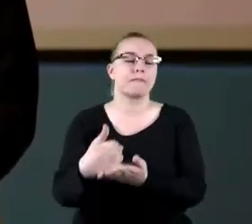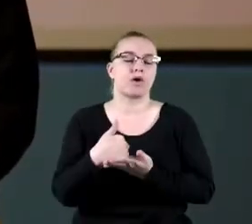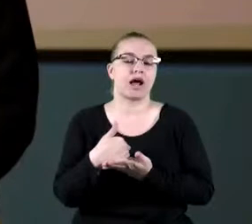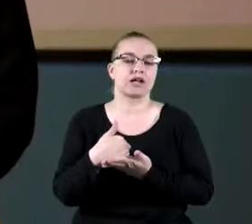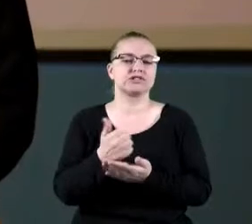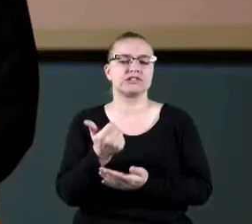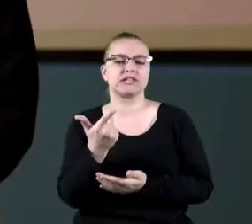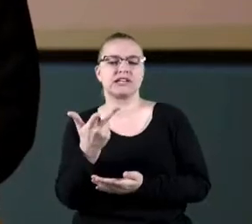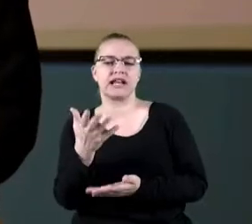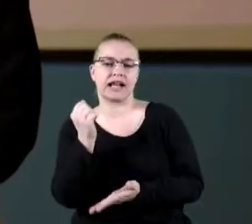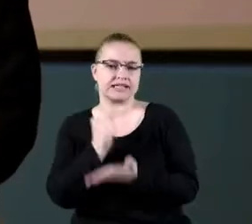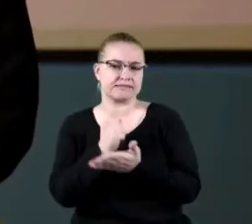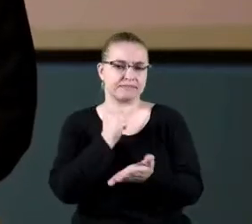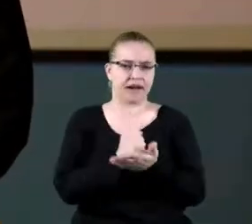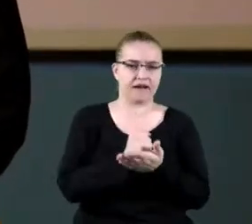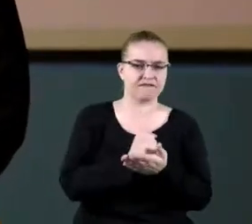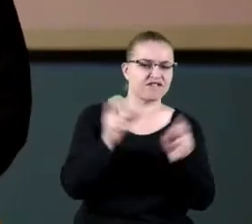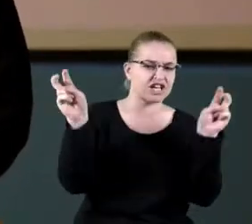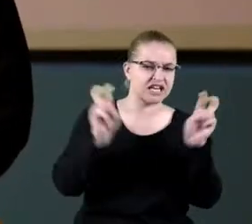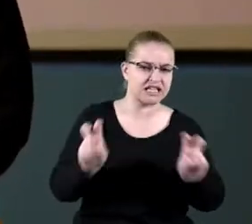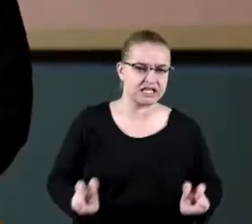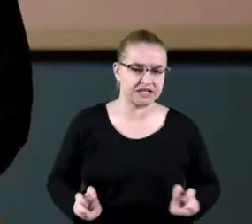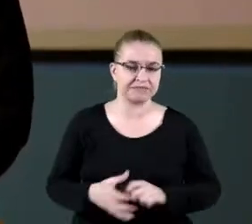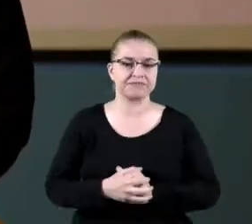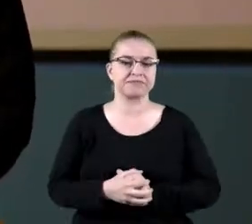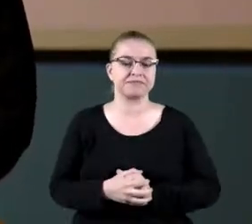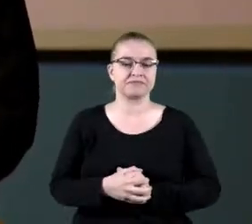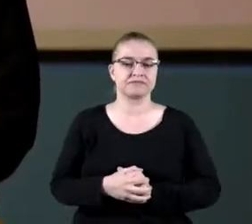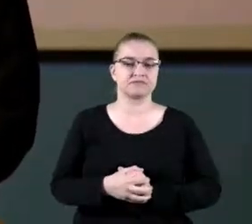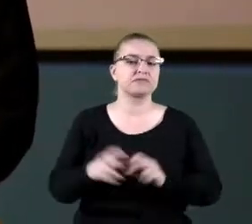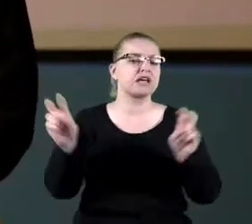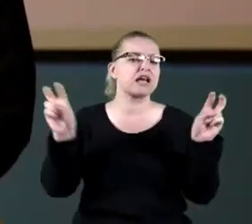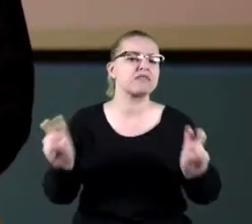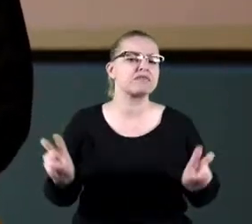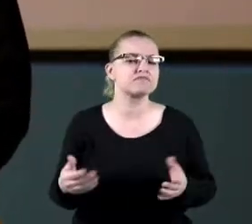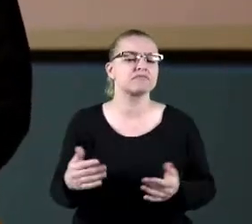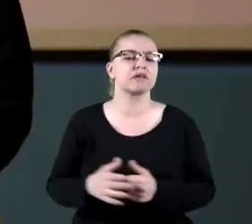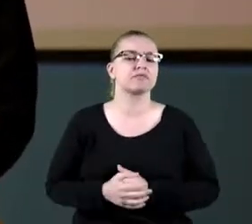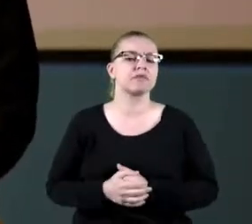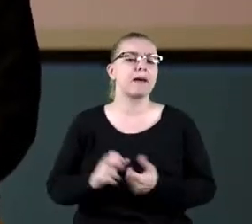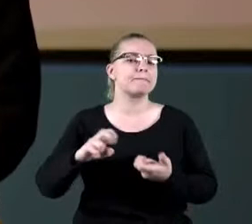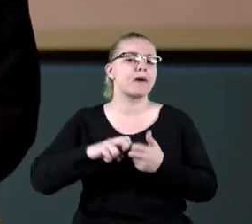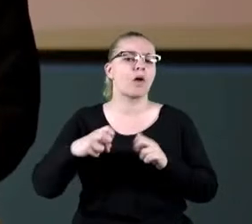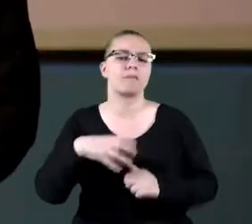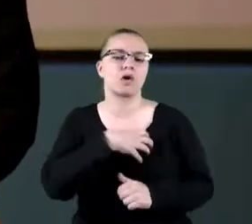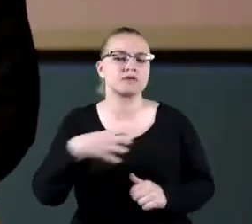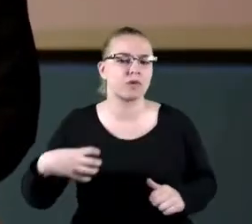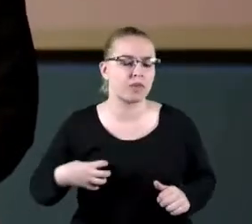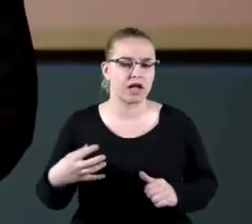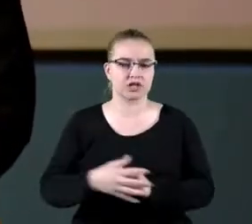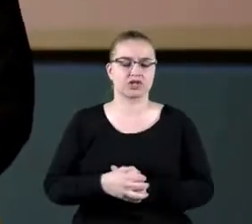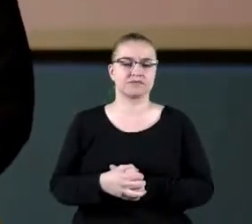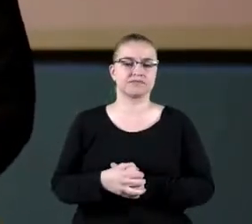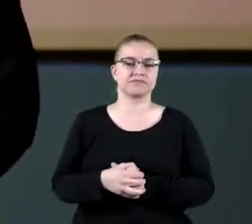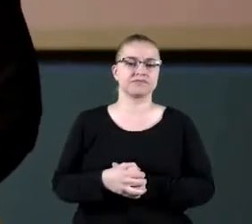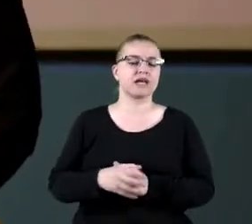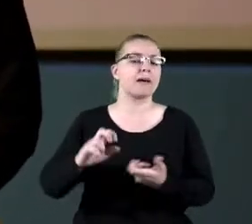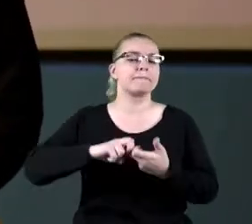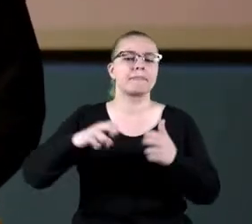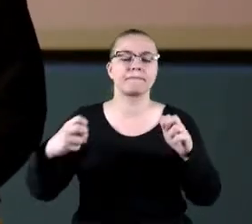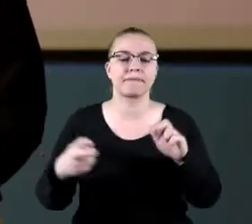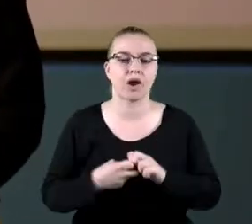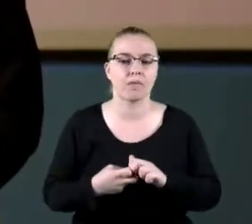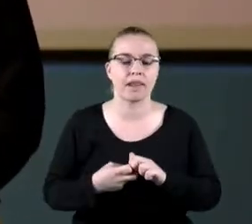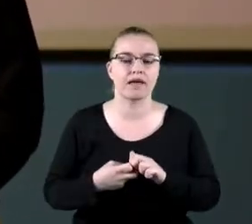and risk, like economic problem, health problem, environmental and